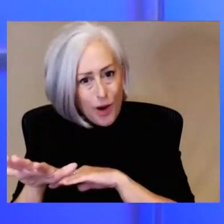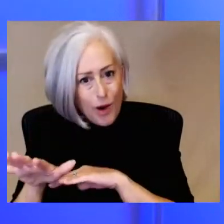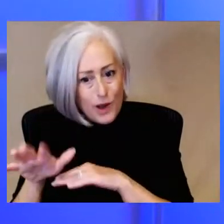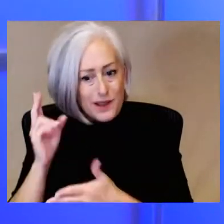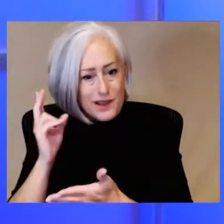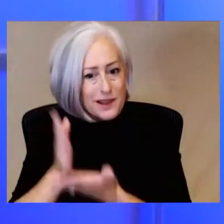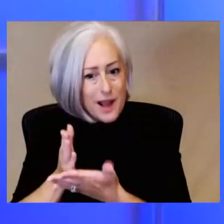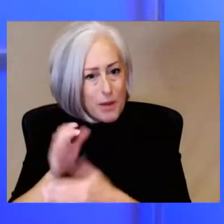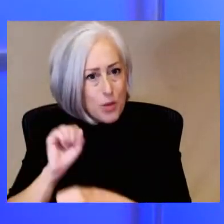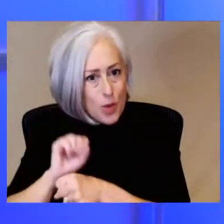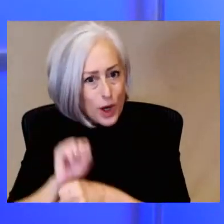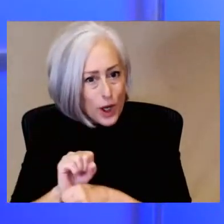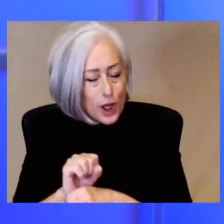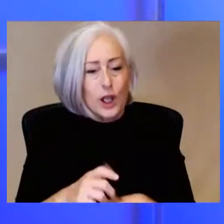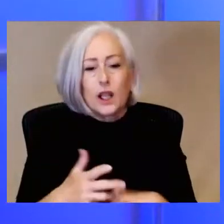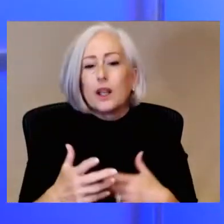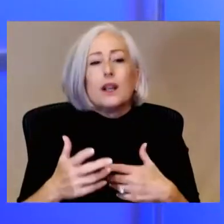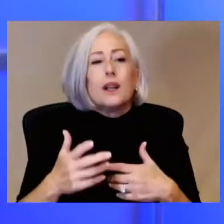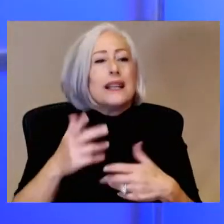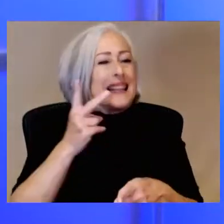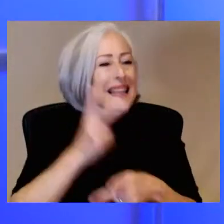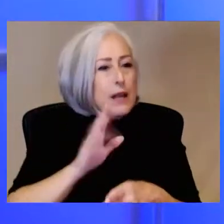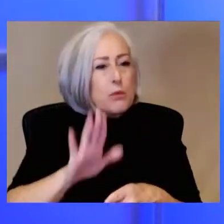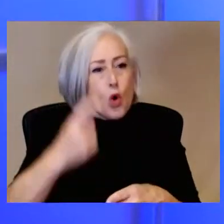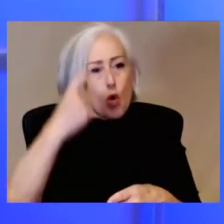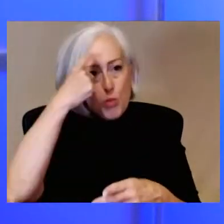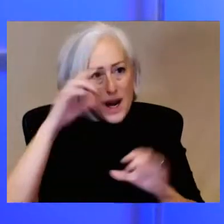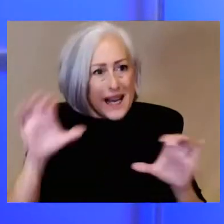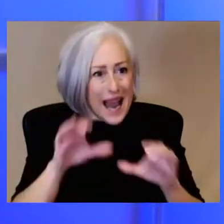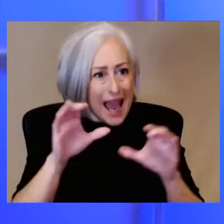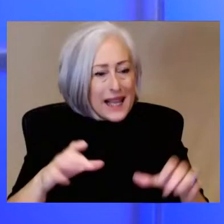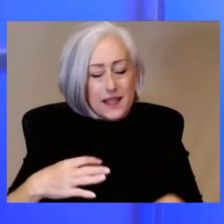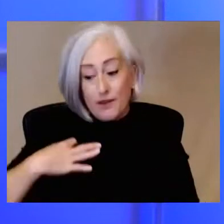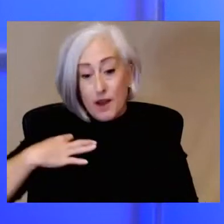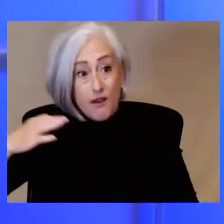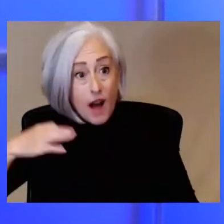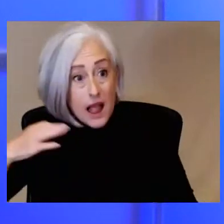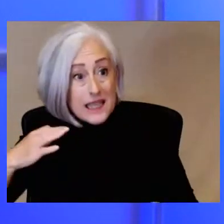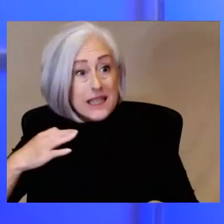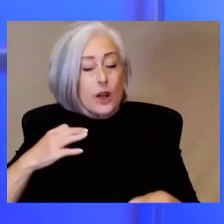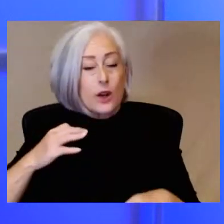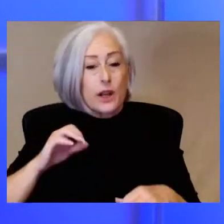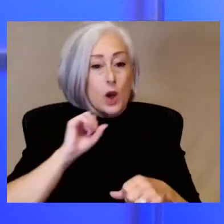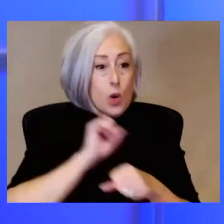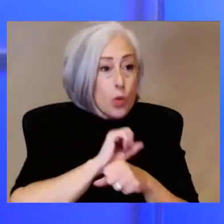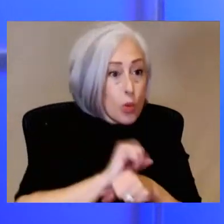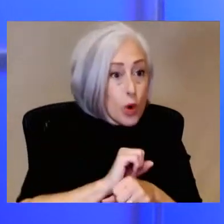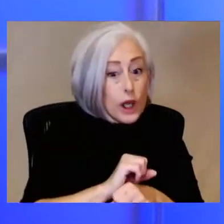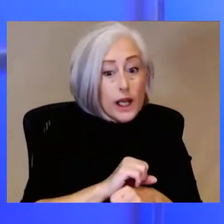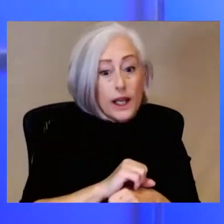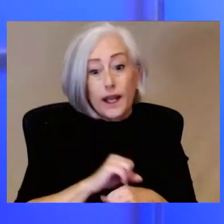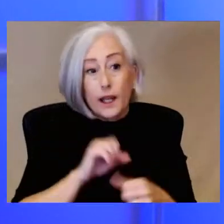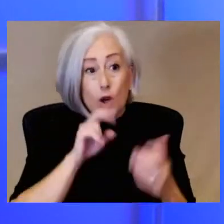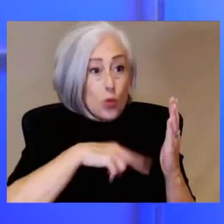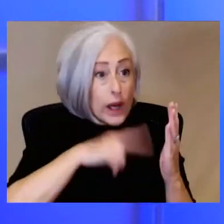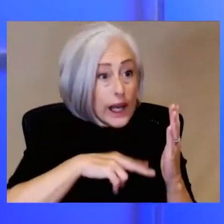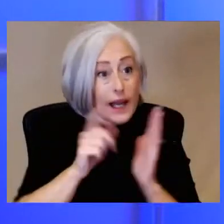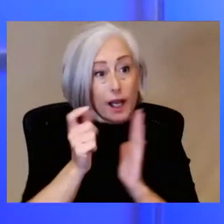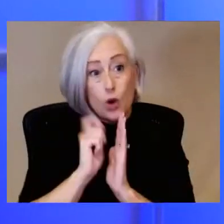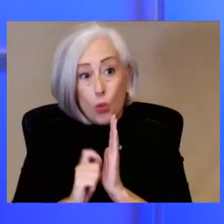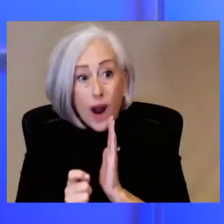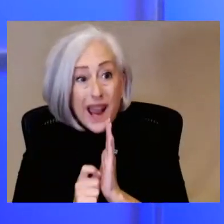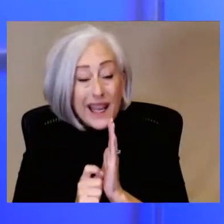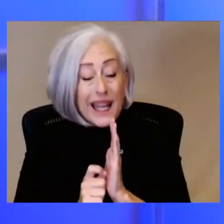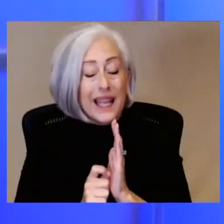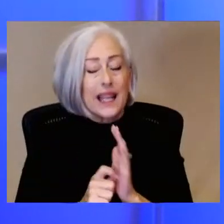social activity, working, volunteering, but being active, reading, writing, being active,